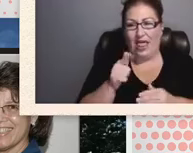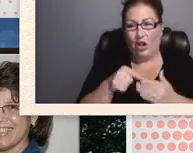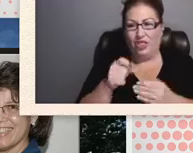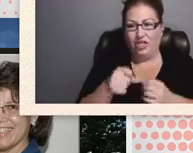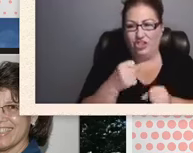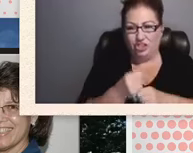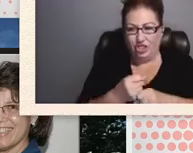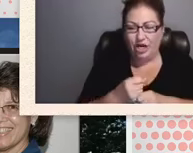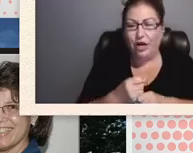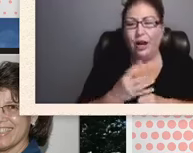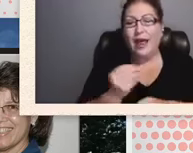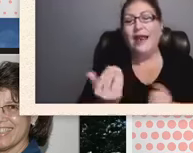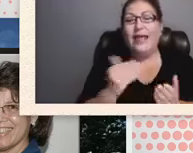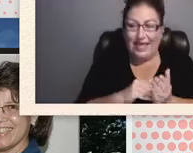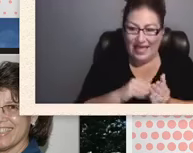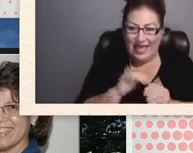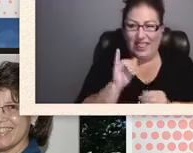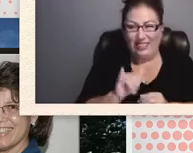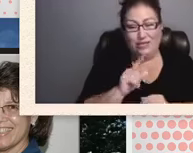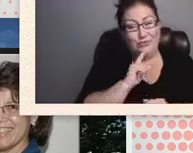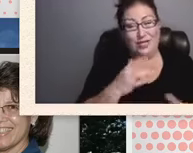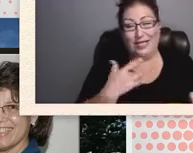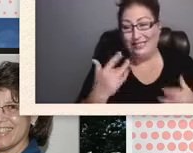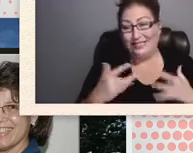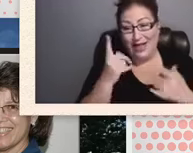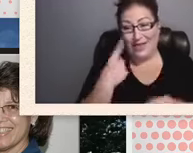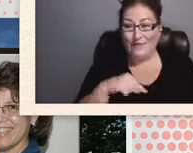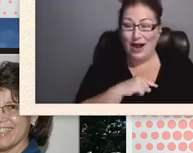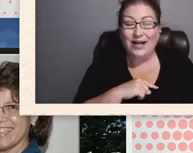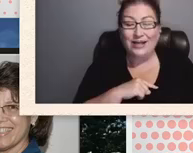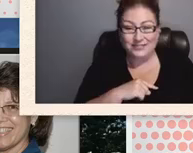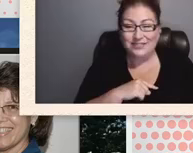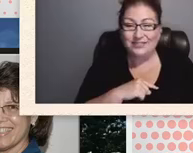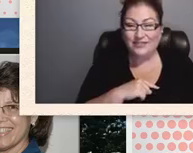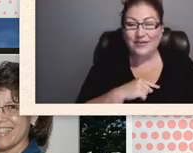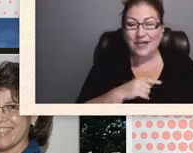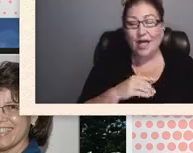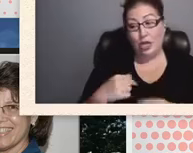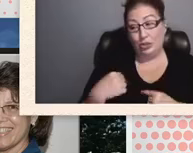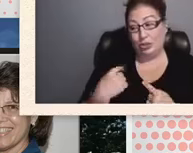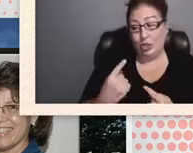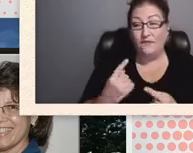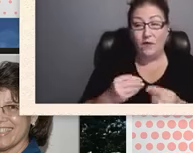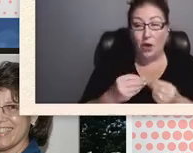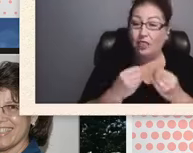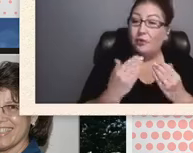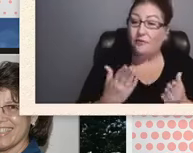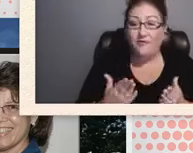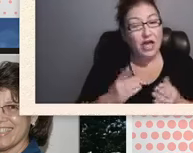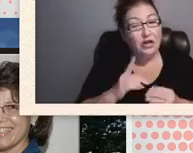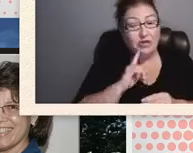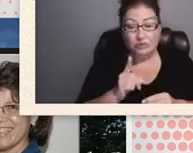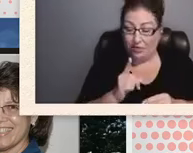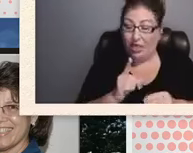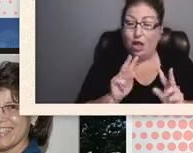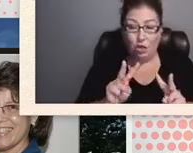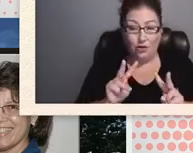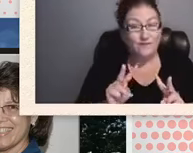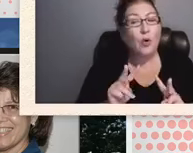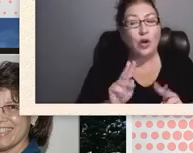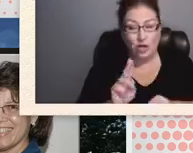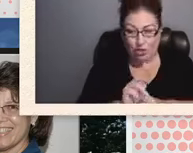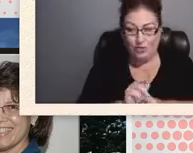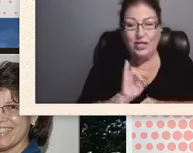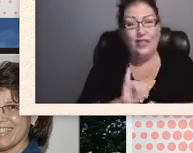And again, that's just very exciting for us. And so far, the providers are also looking forward to using